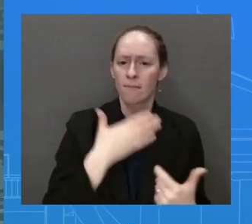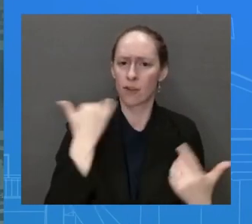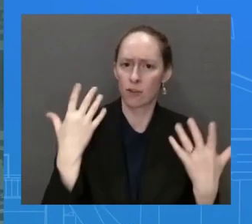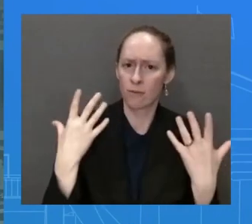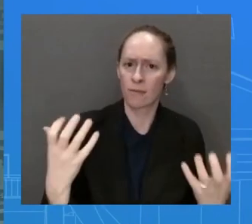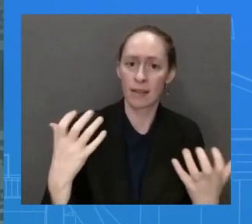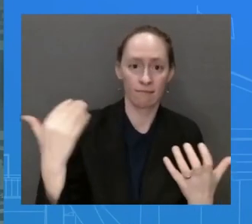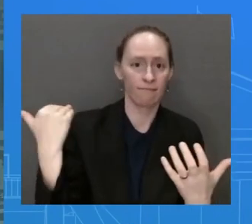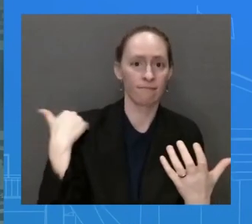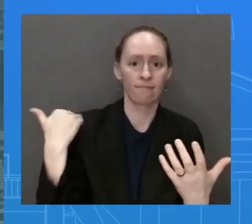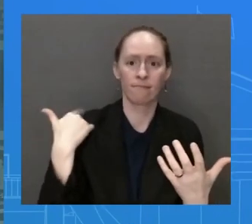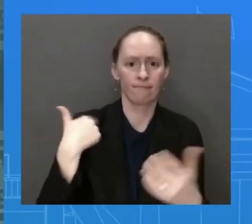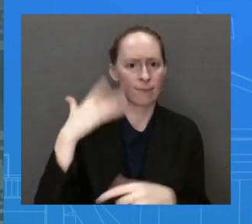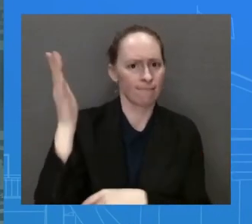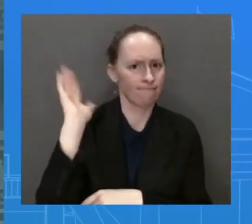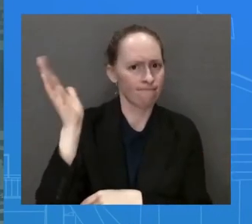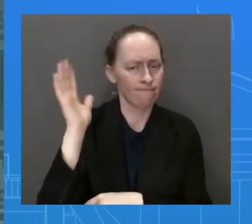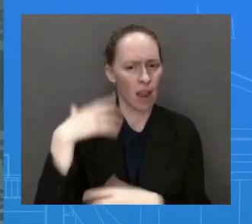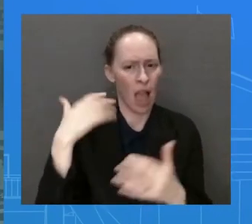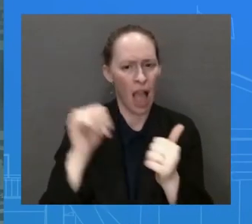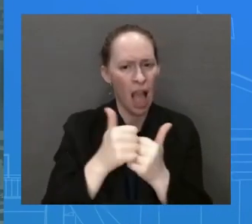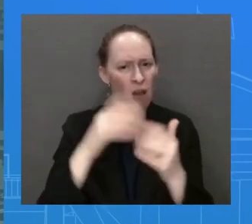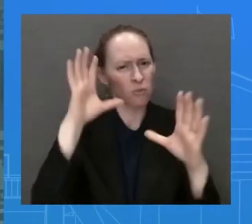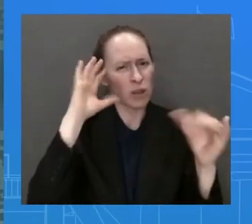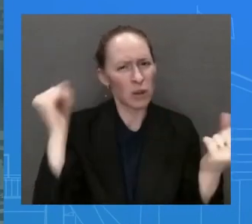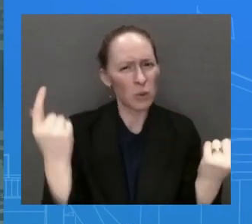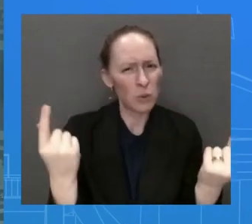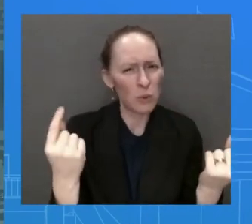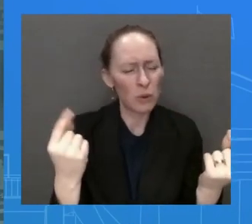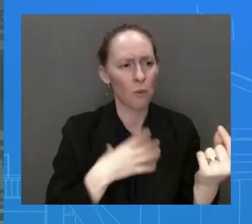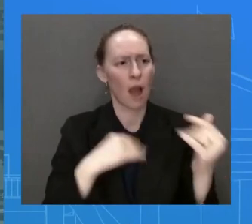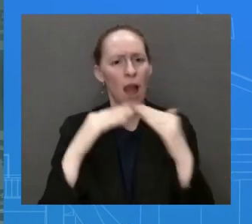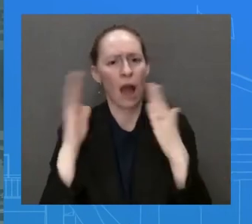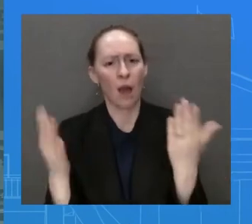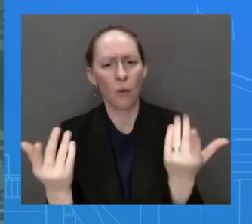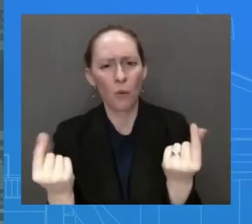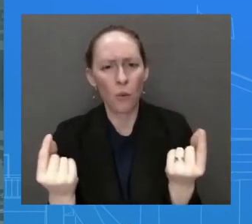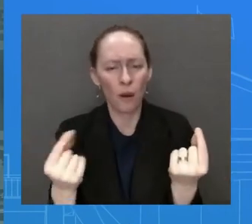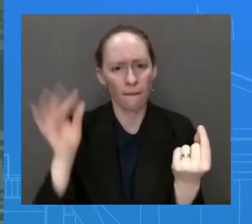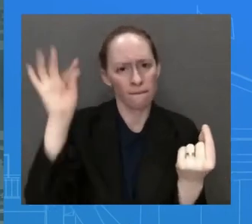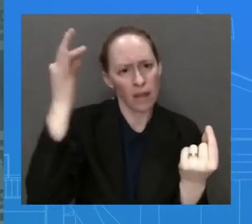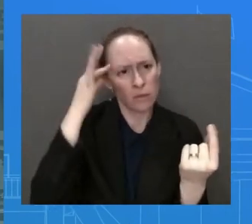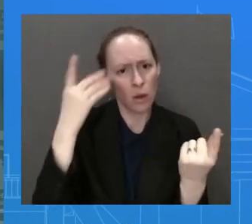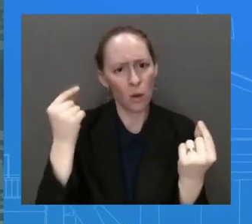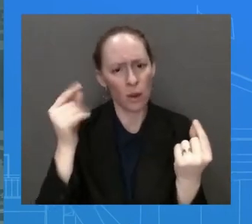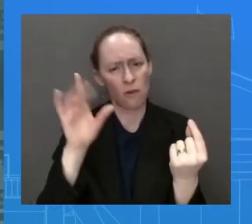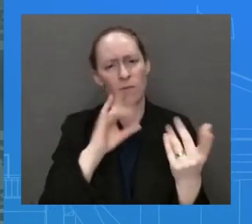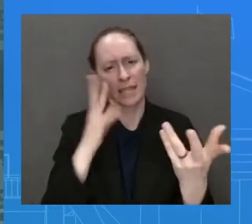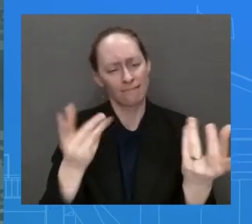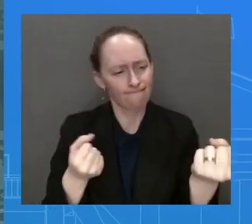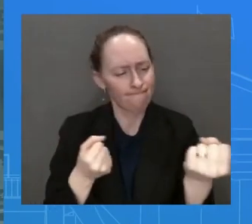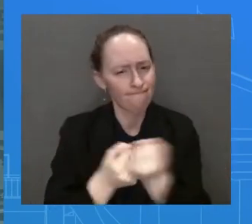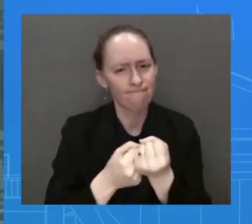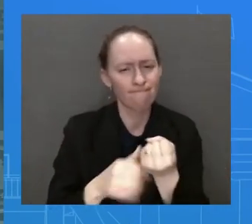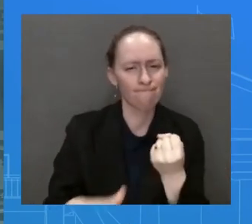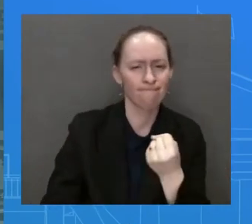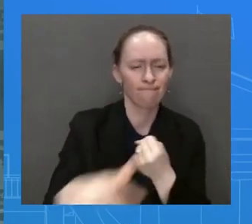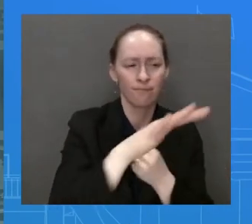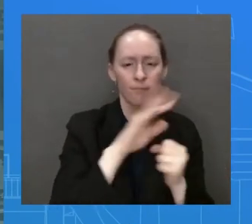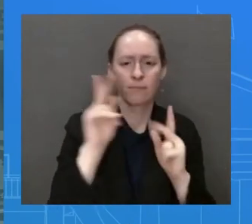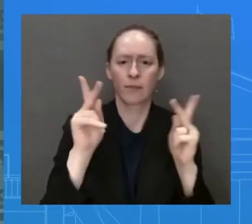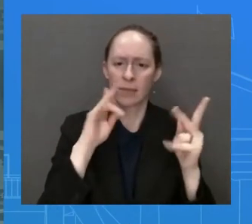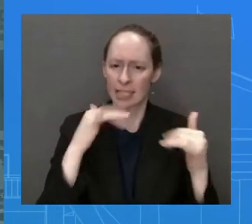this administration, how the federal government is delivering for them. So, we're going to continue to have those conversations. You're going to continue to hear from